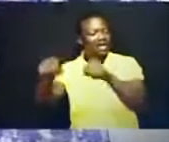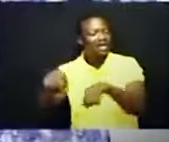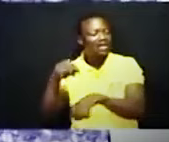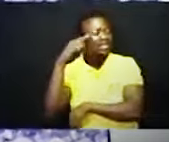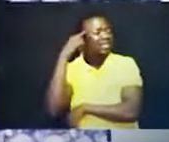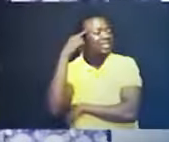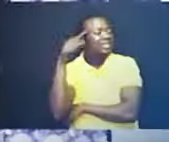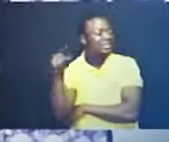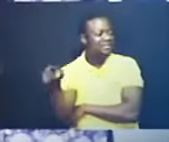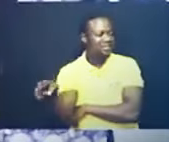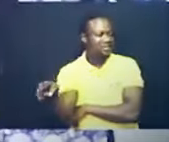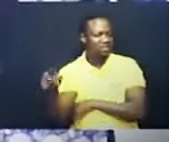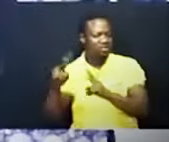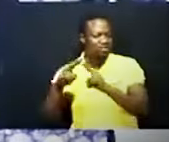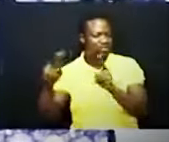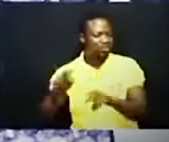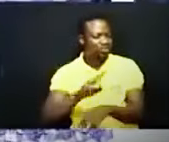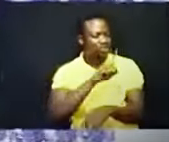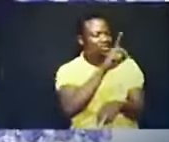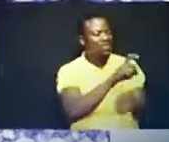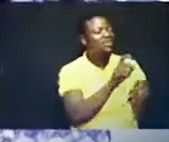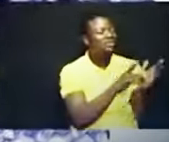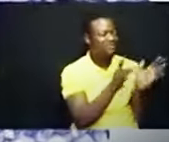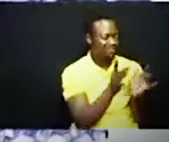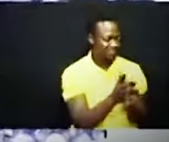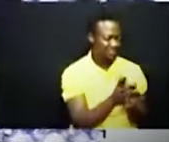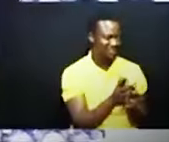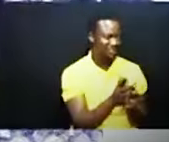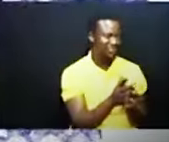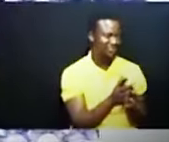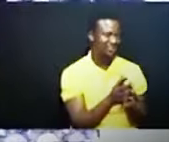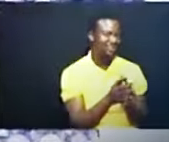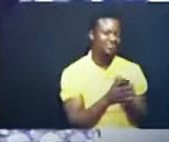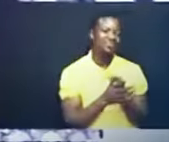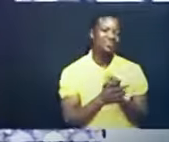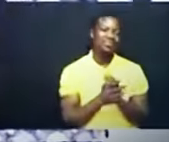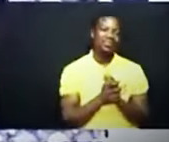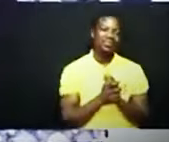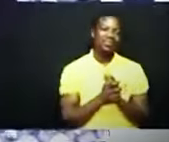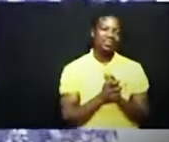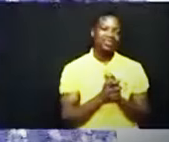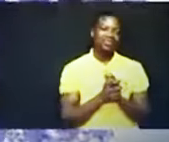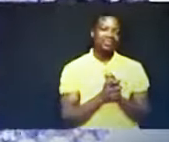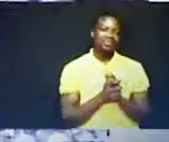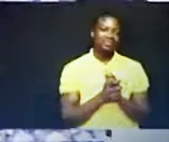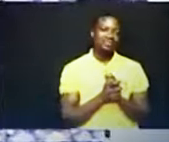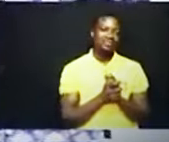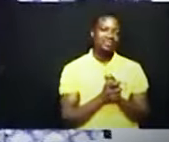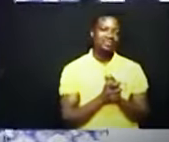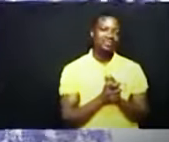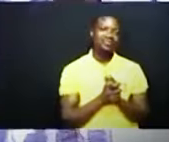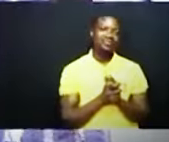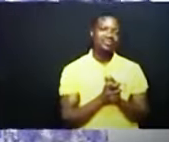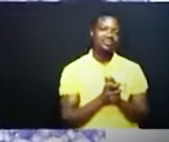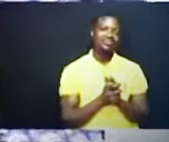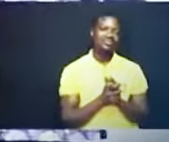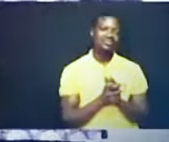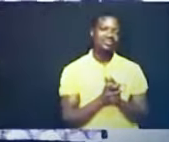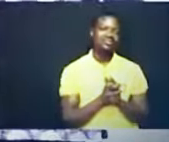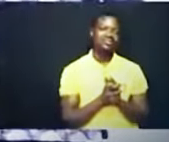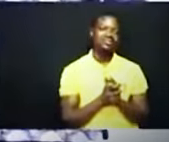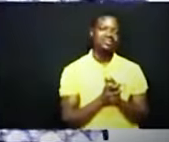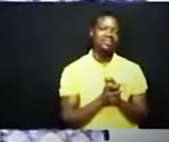won fa ahodie na wotumi di won ho ene aman nyinaa so enti bra Yesu eka won kunkuru mu tumi ho asem no na wose ei